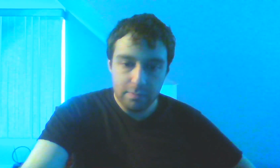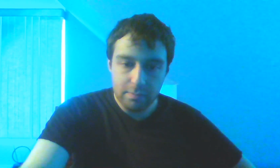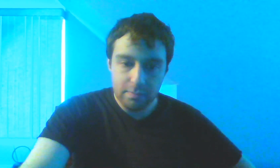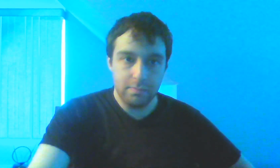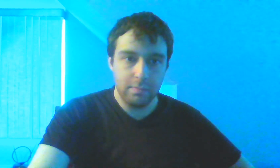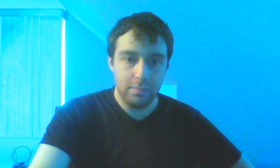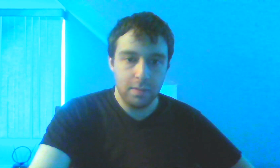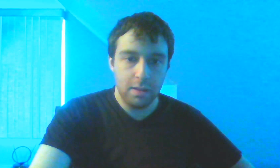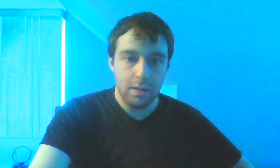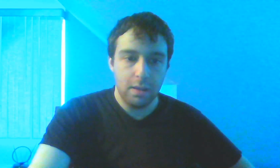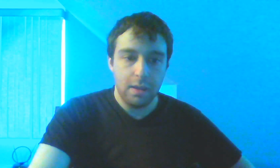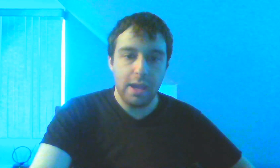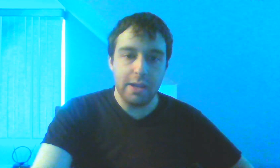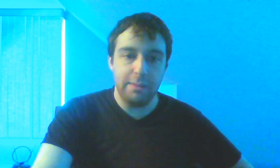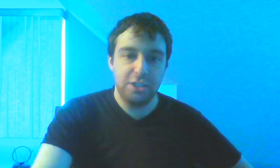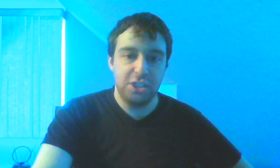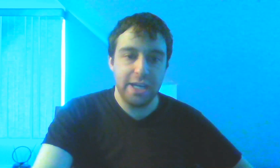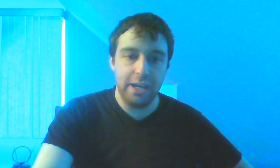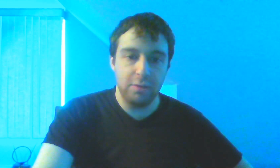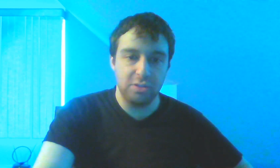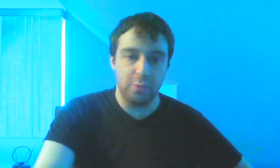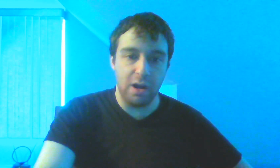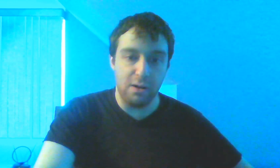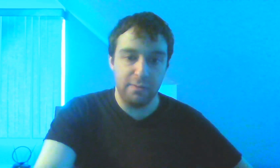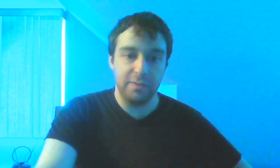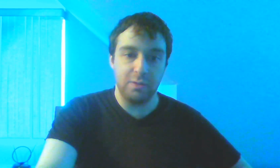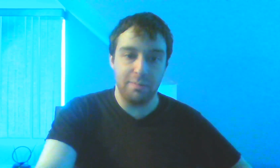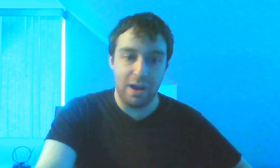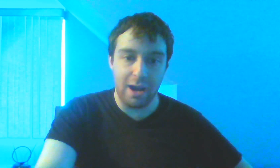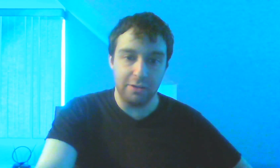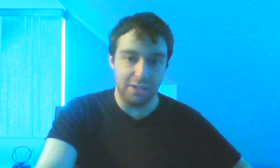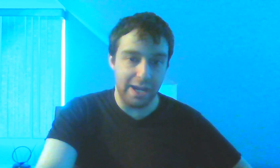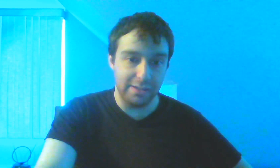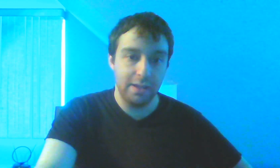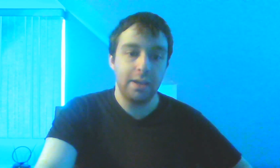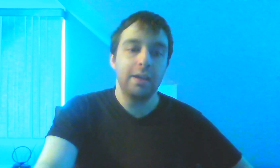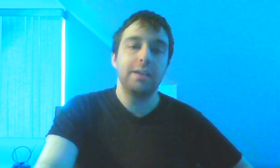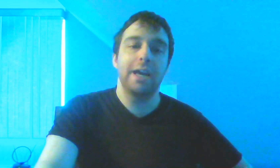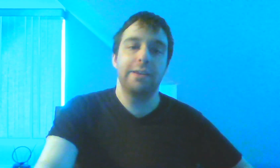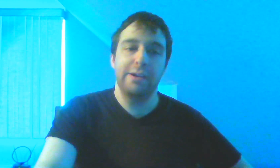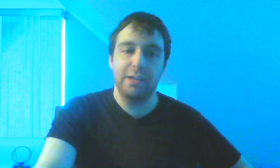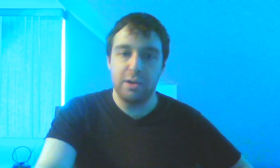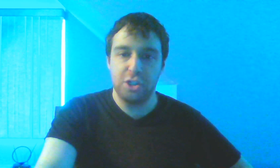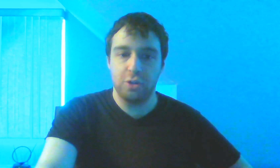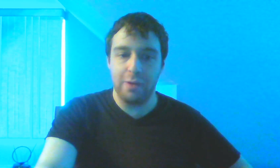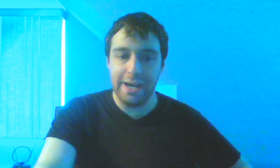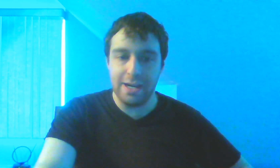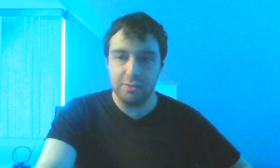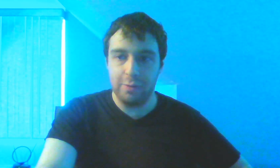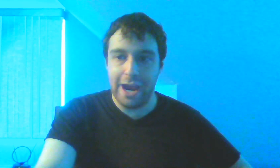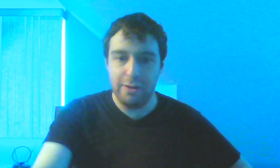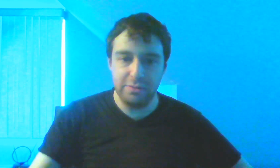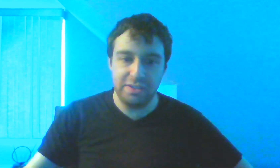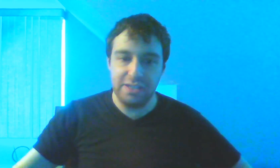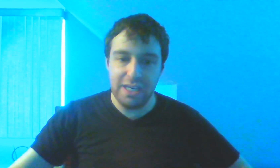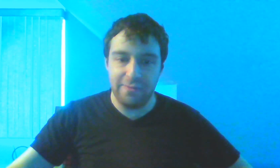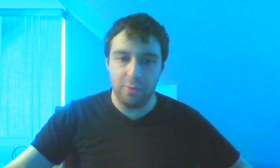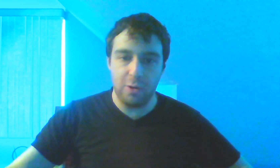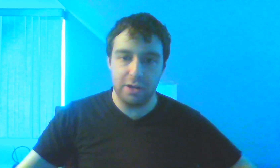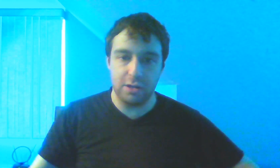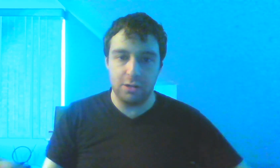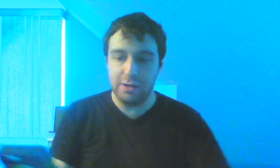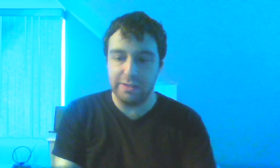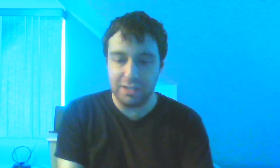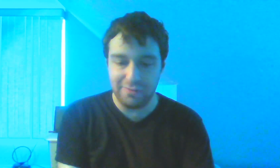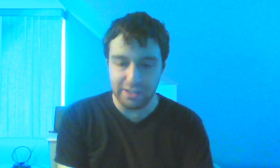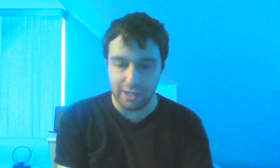on, I'm just checking News 12. Do apologize. Yeah, they're in commercial right now, so I don't see if